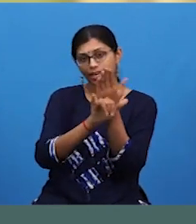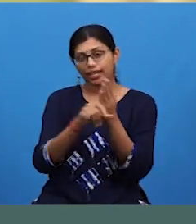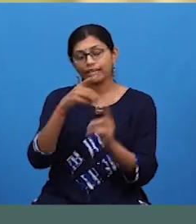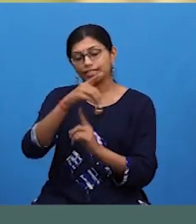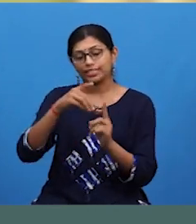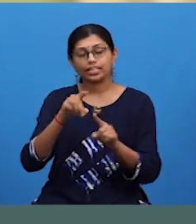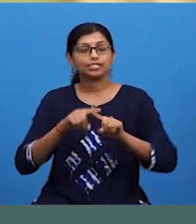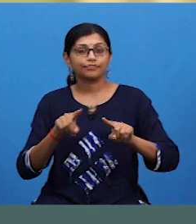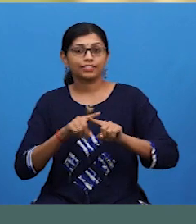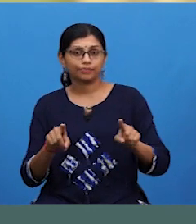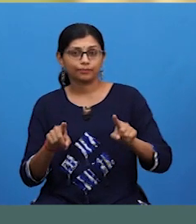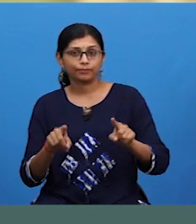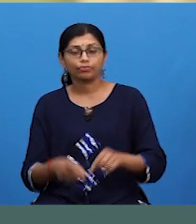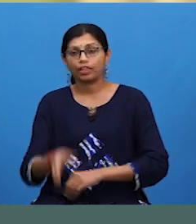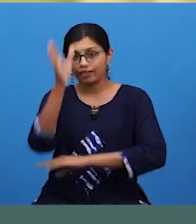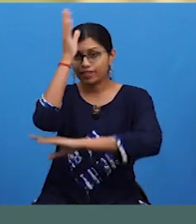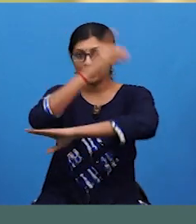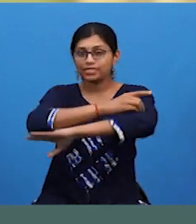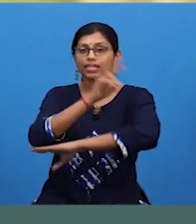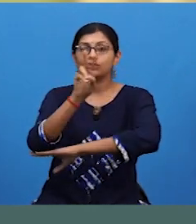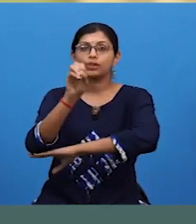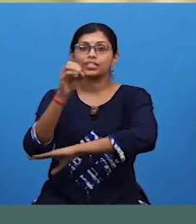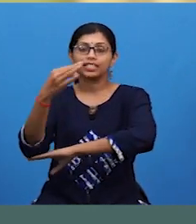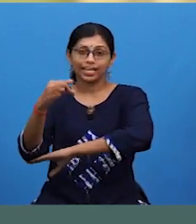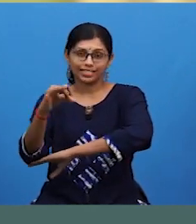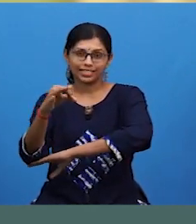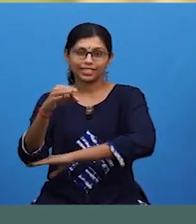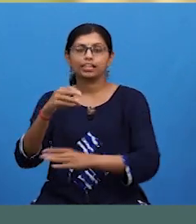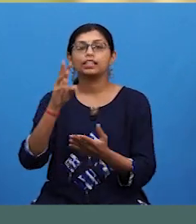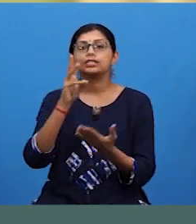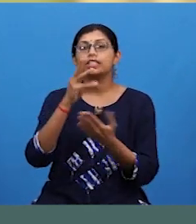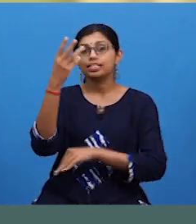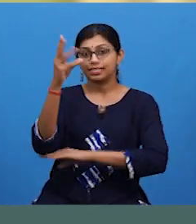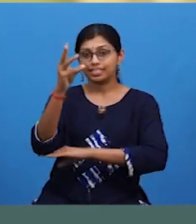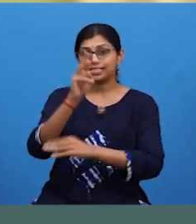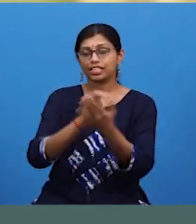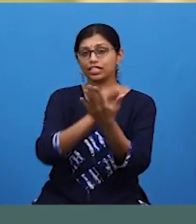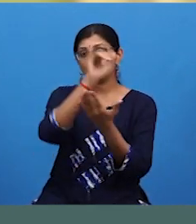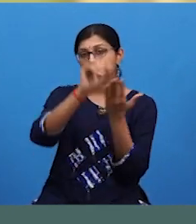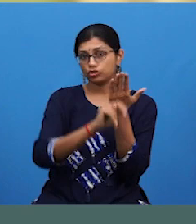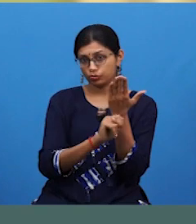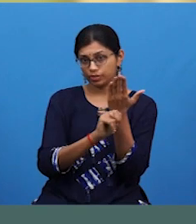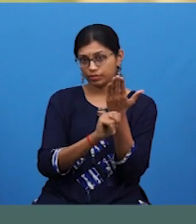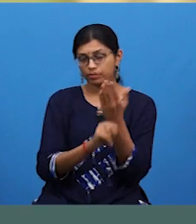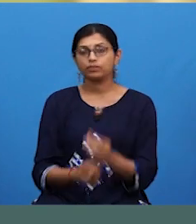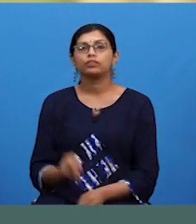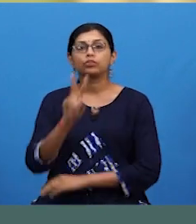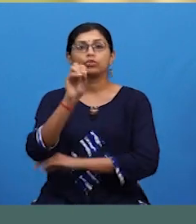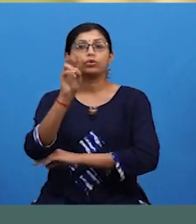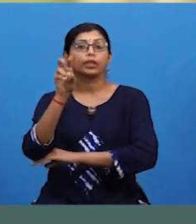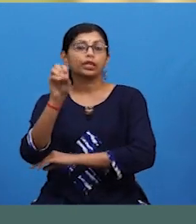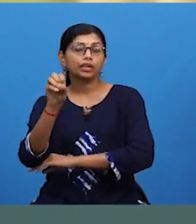Meanwhile, Father's Day in 2019 was celebrated on the 16th June and 21st June